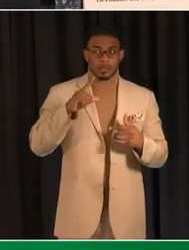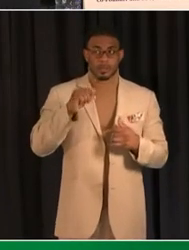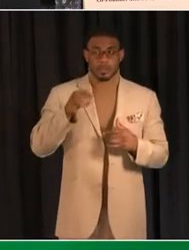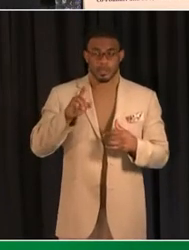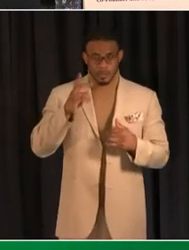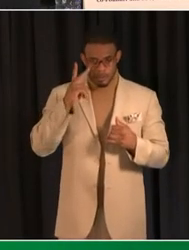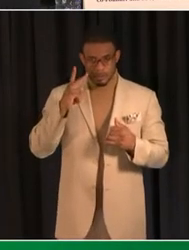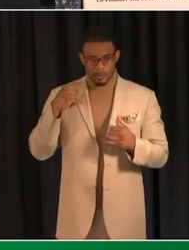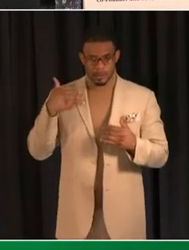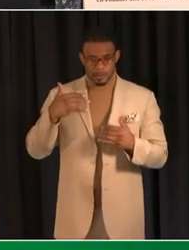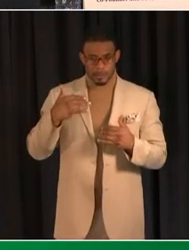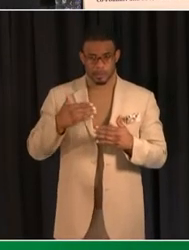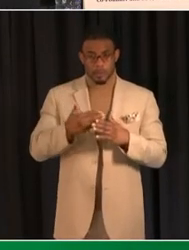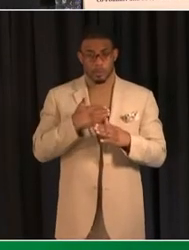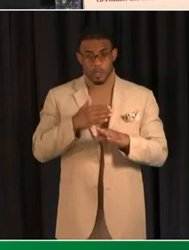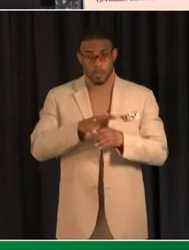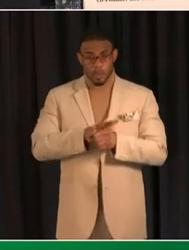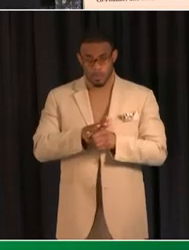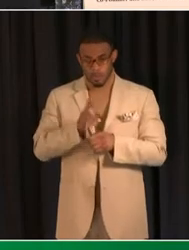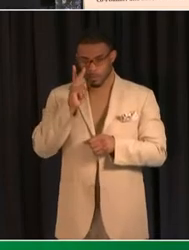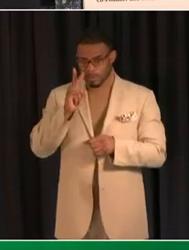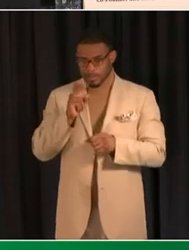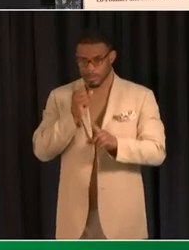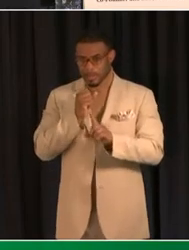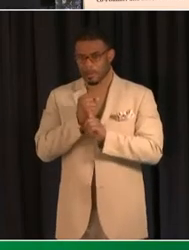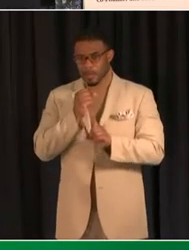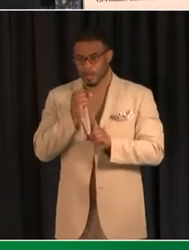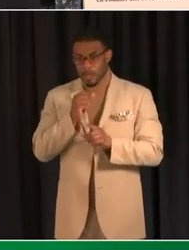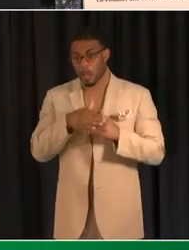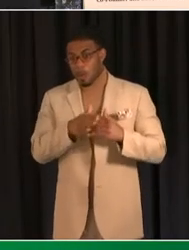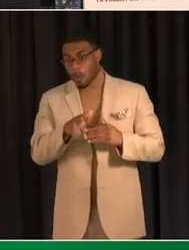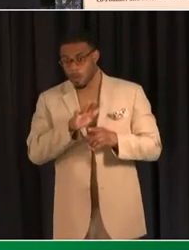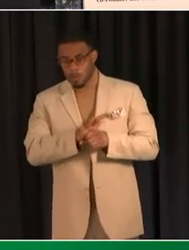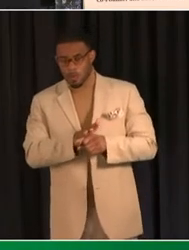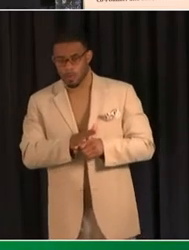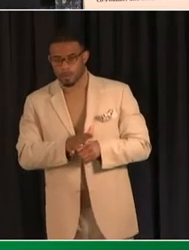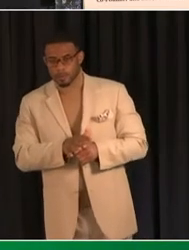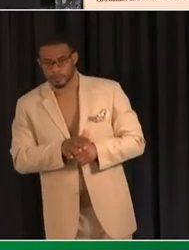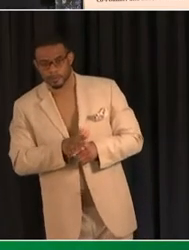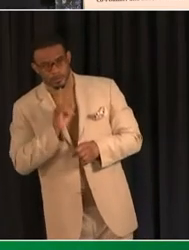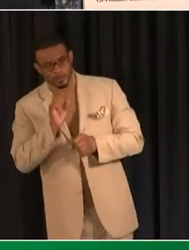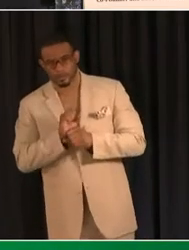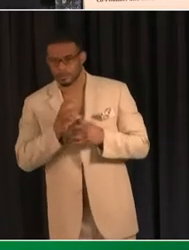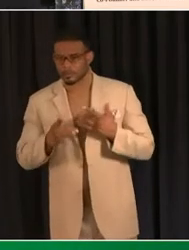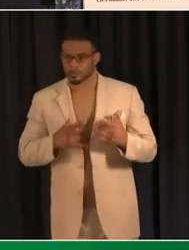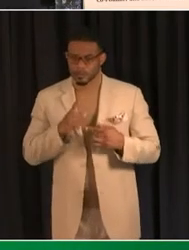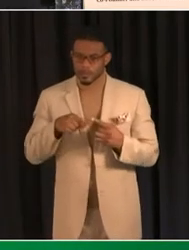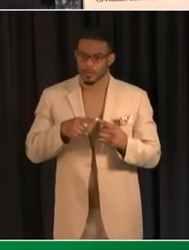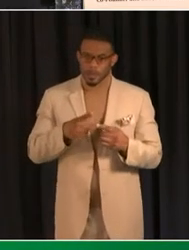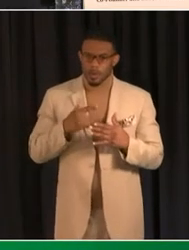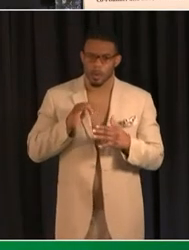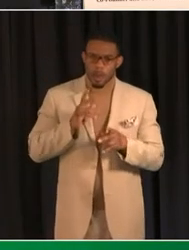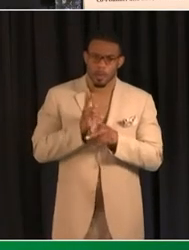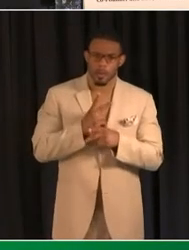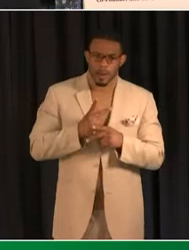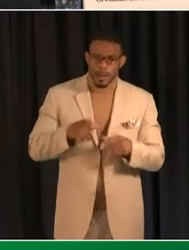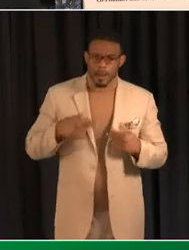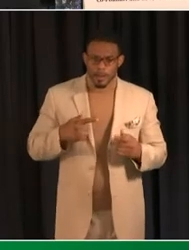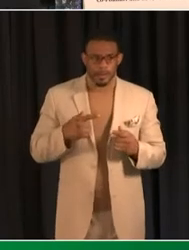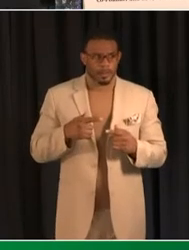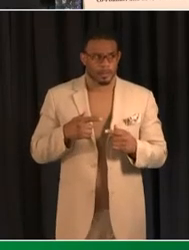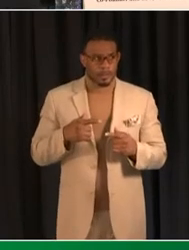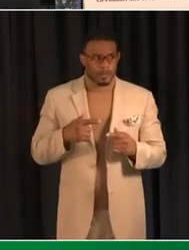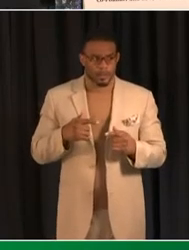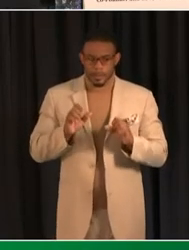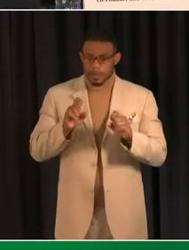since 2018, we've seen the evolution pre-COVID, we've seen the impact post-COVID, and really excited about what our product